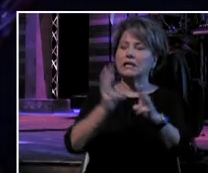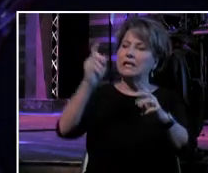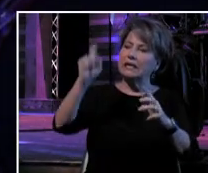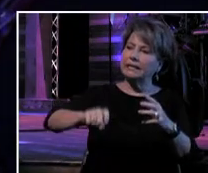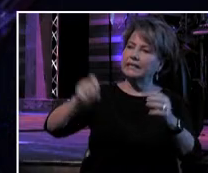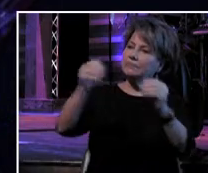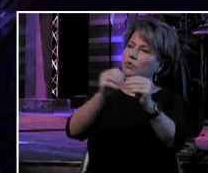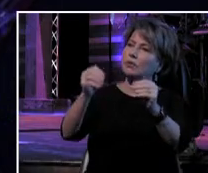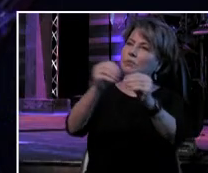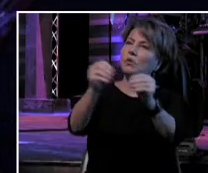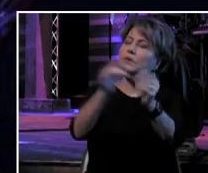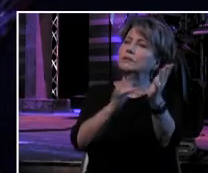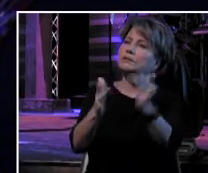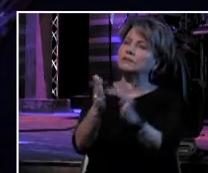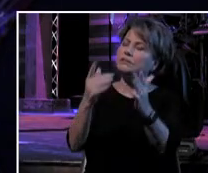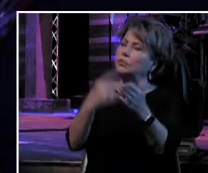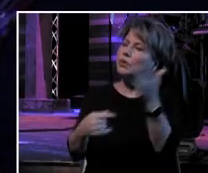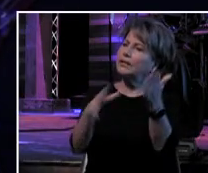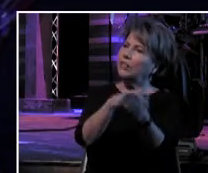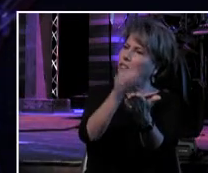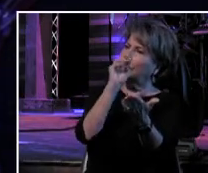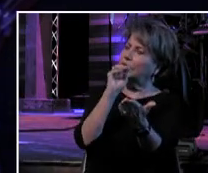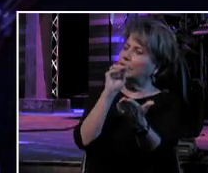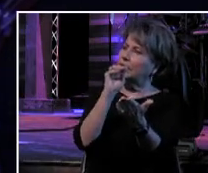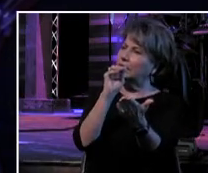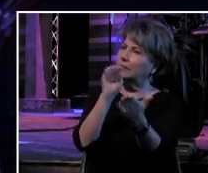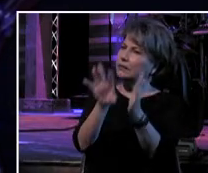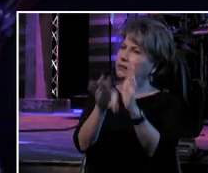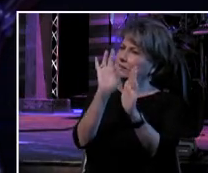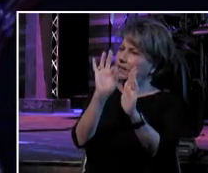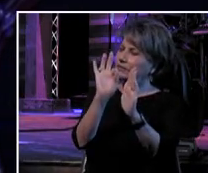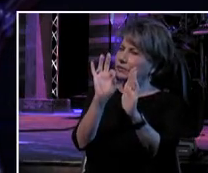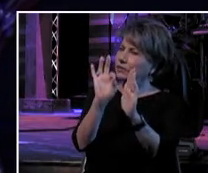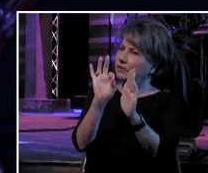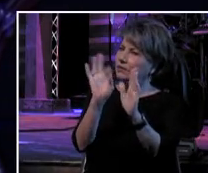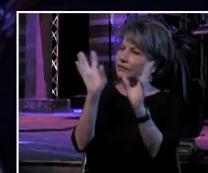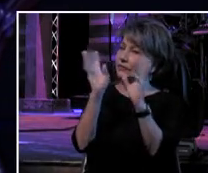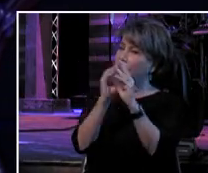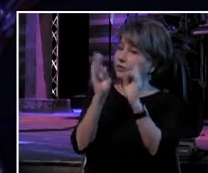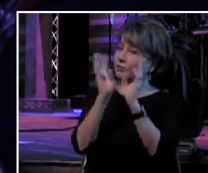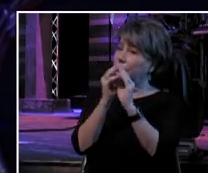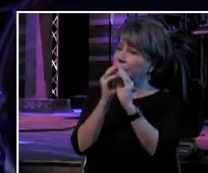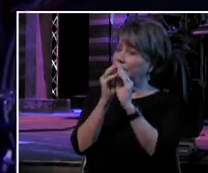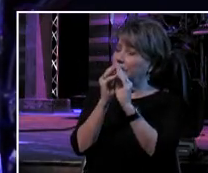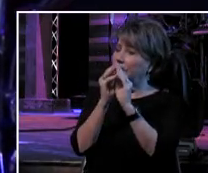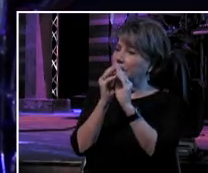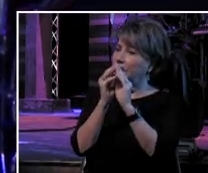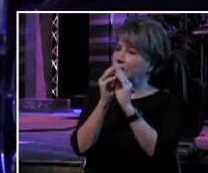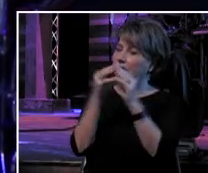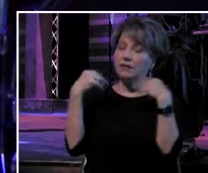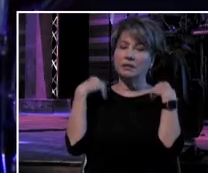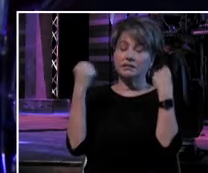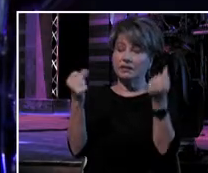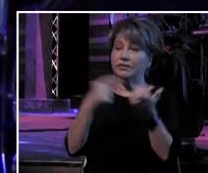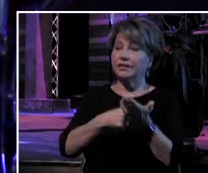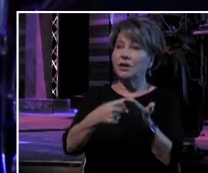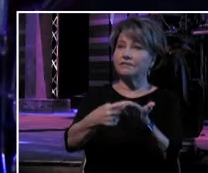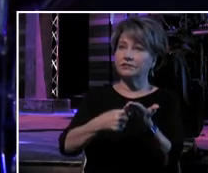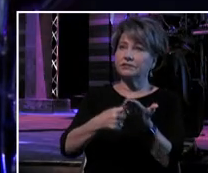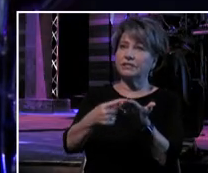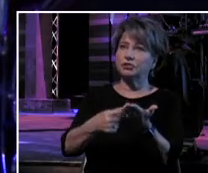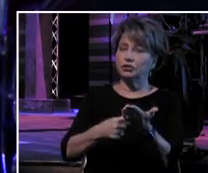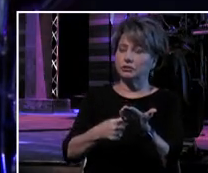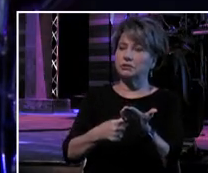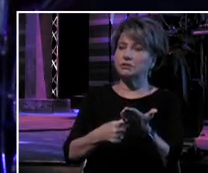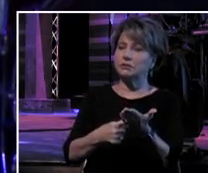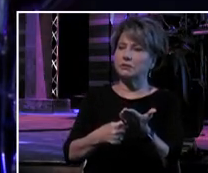So what are you discovering? What are you learning? And if you're in community, if you're meeting with people, let me just say, this is a healthy conversation.